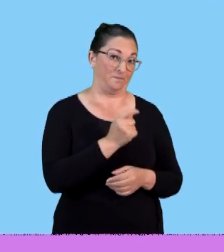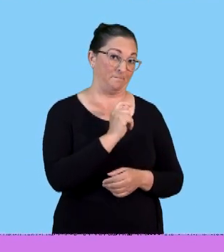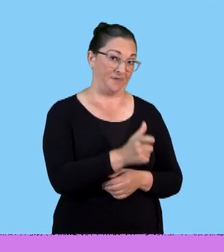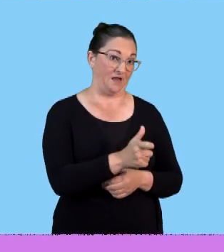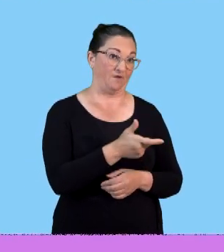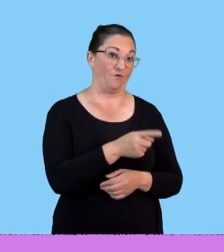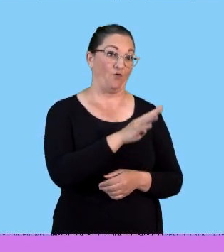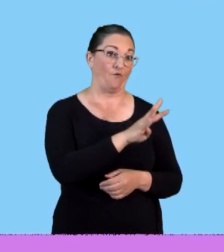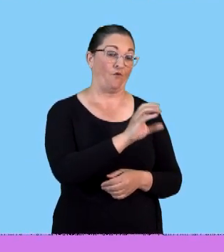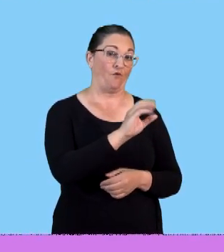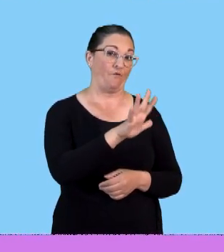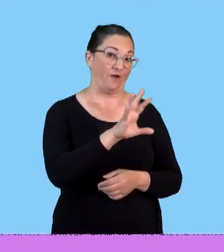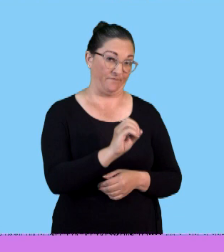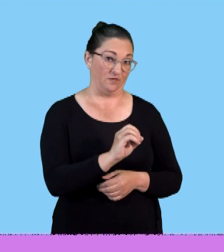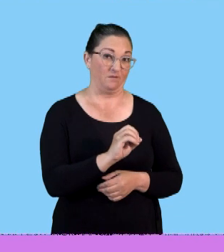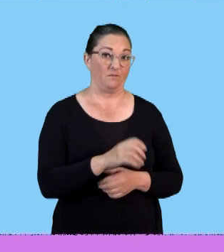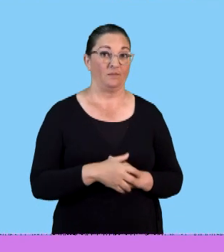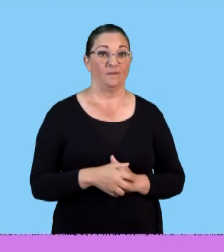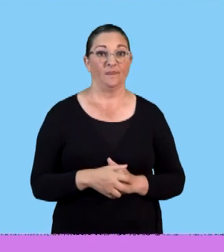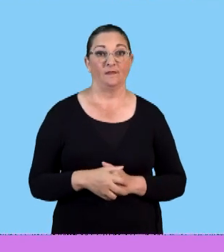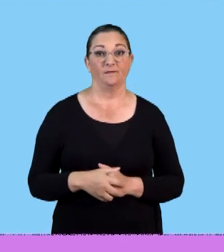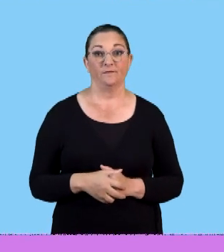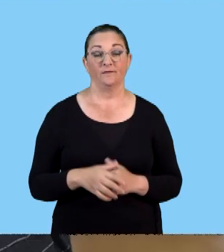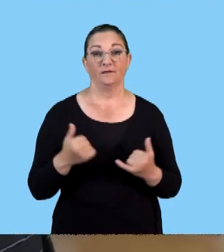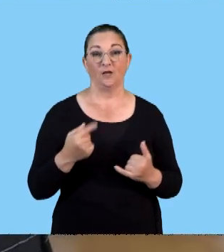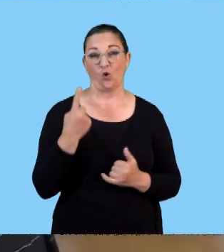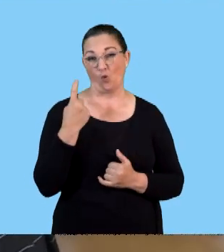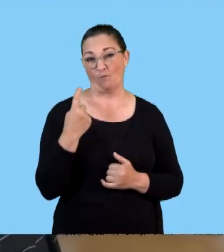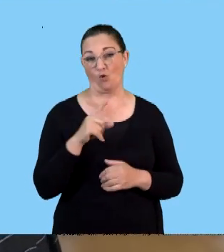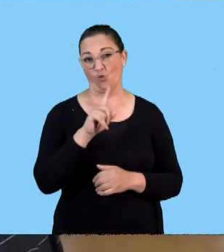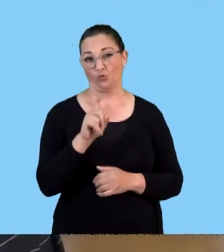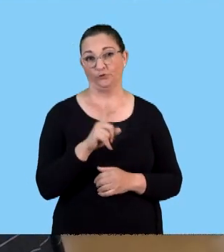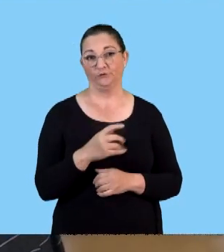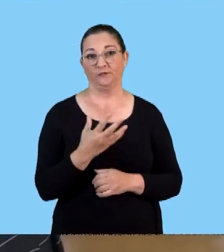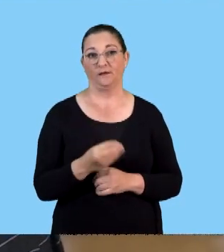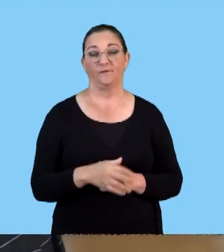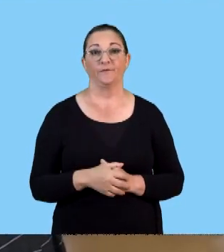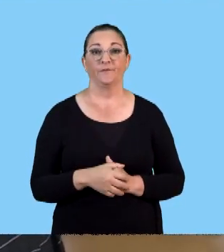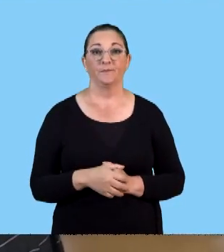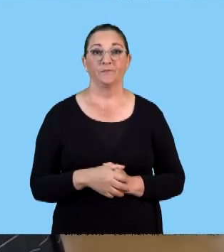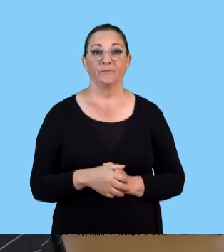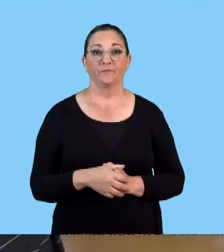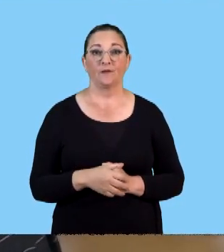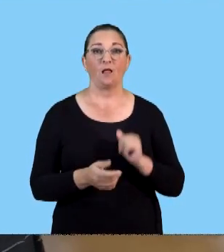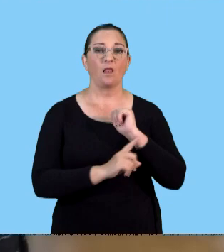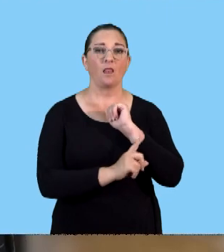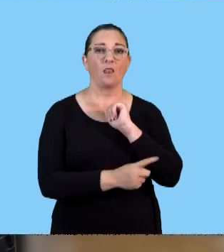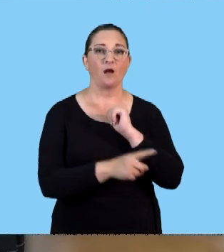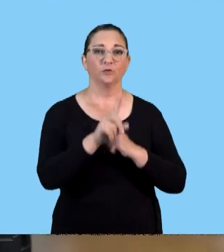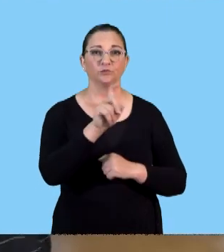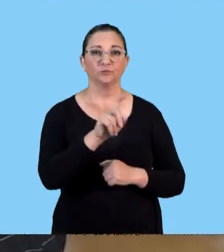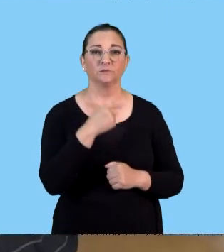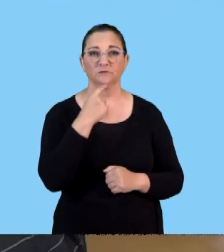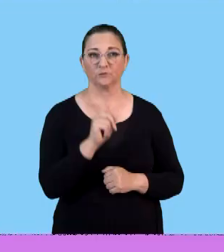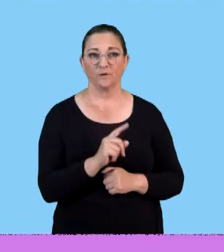up with a total cost of 4,050 Rand. Guys, time for one last question. Let us look at our last question.